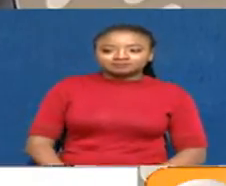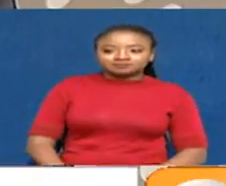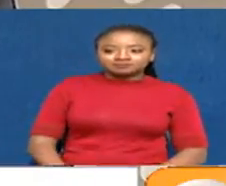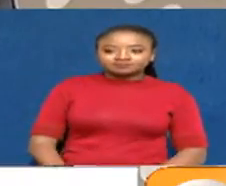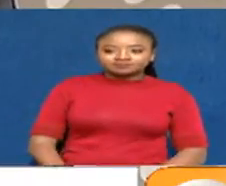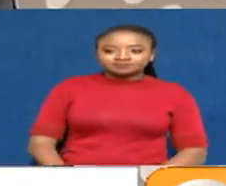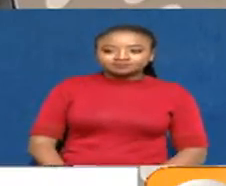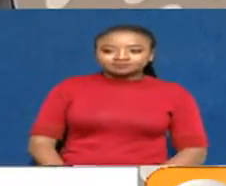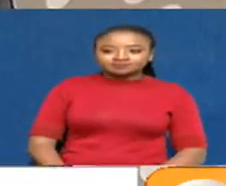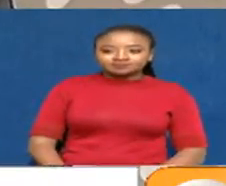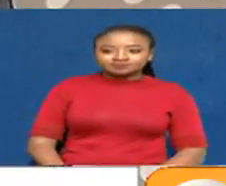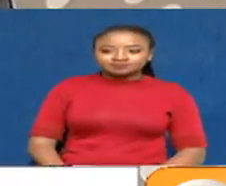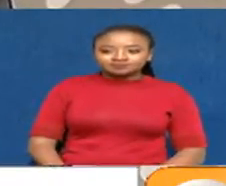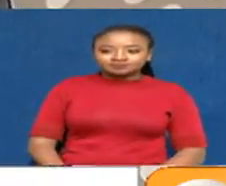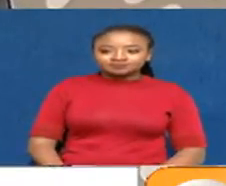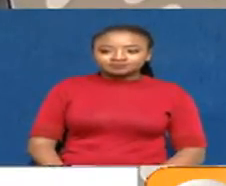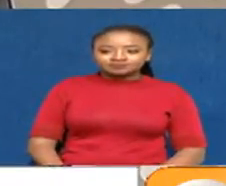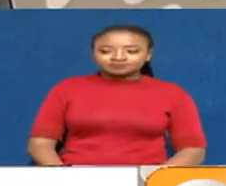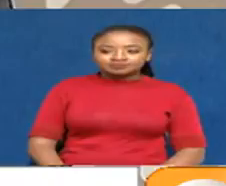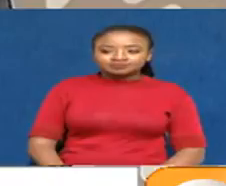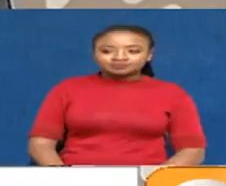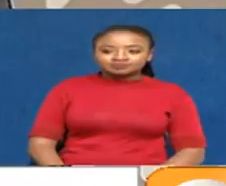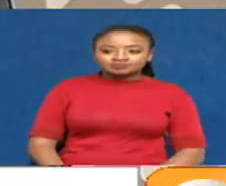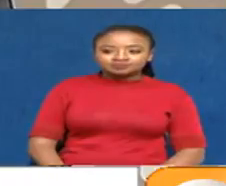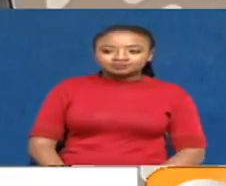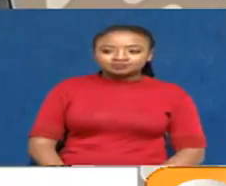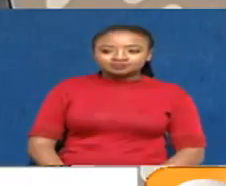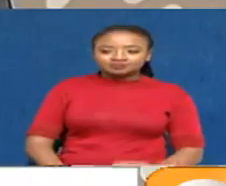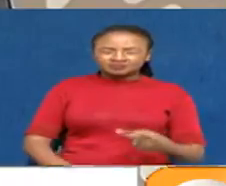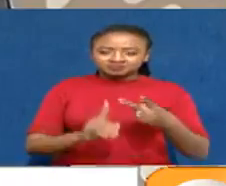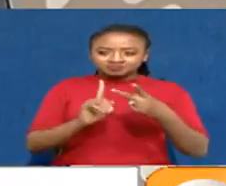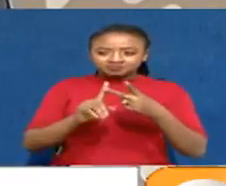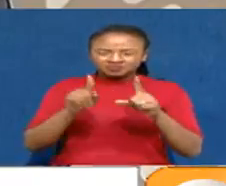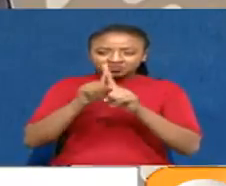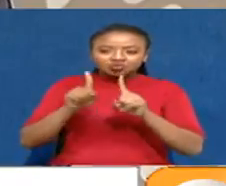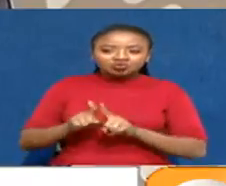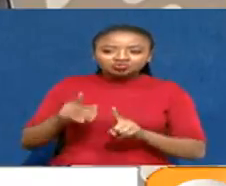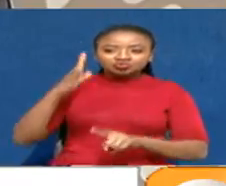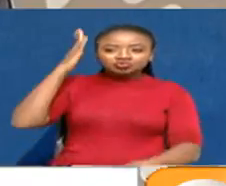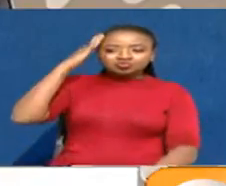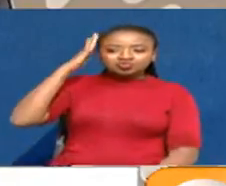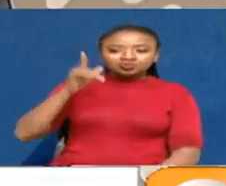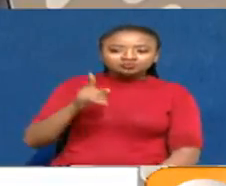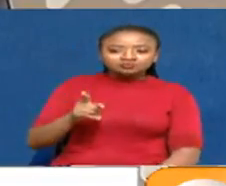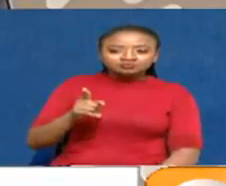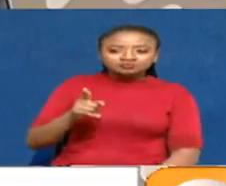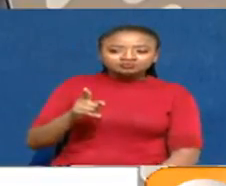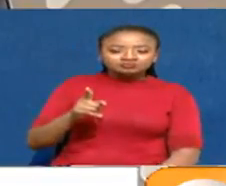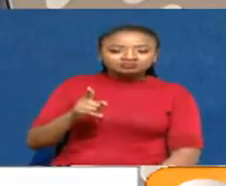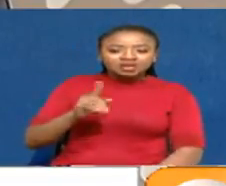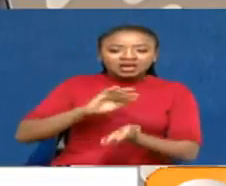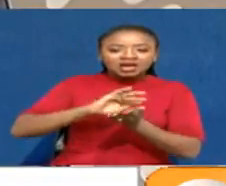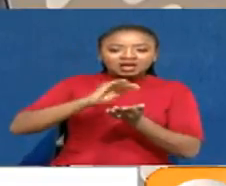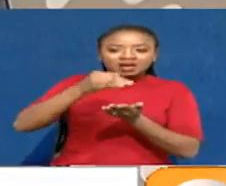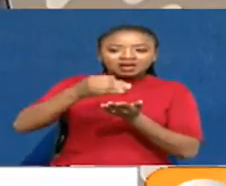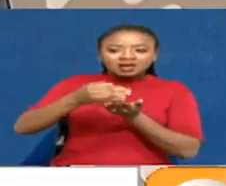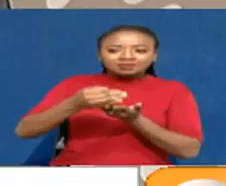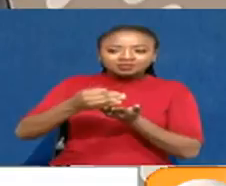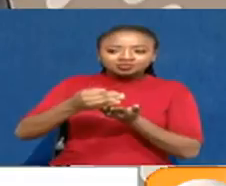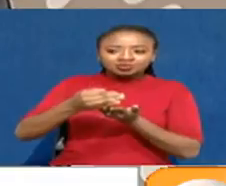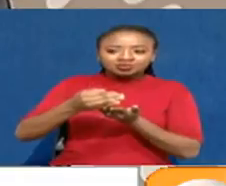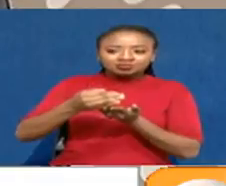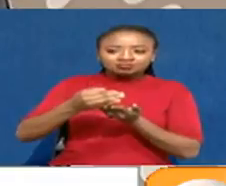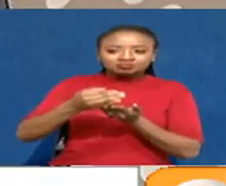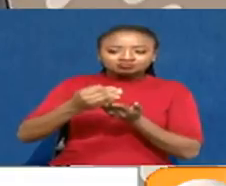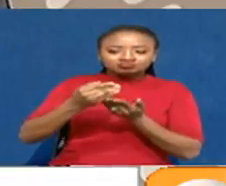providers. Then to also determine the capital adequacy. For instance, you cannot say